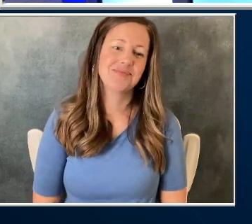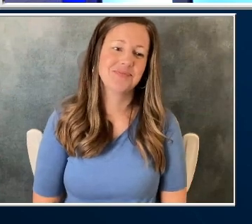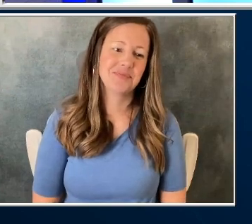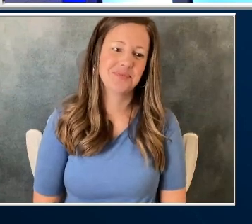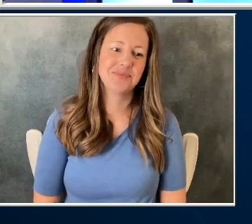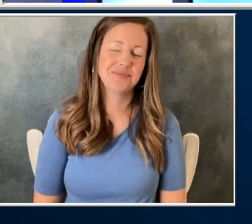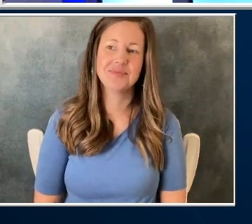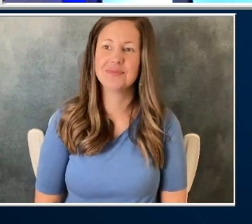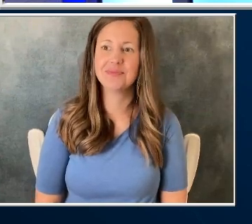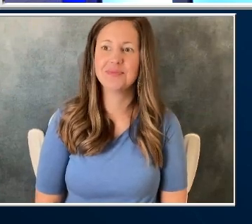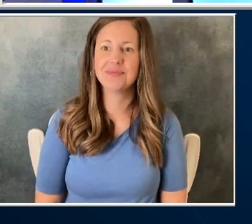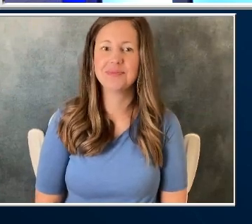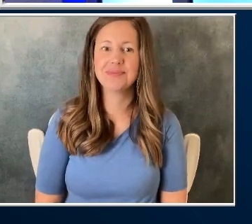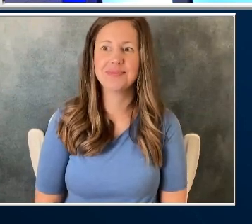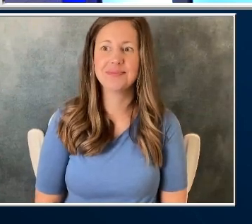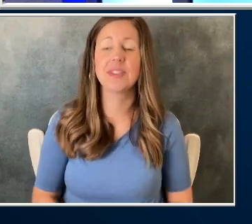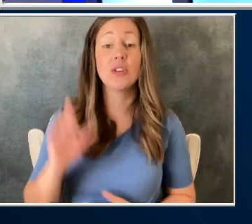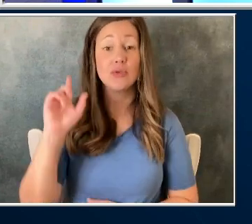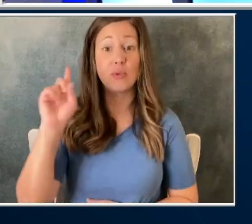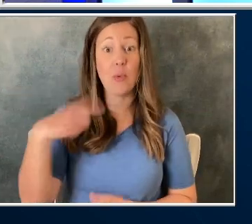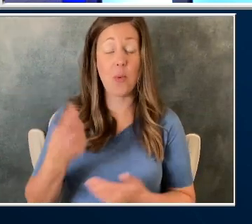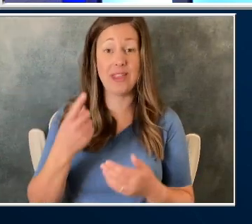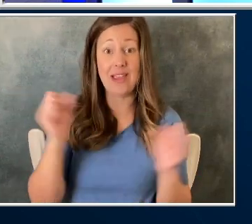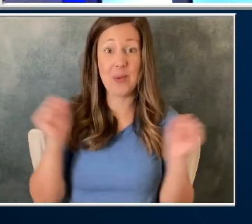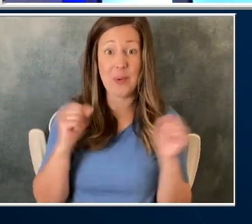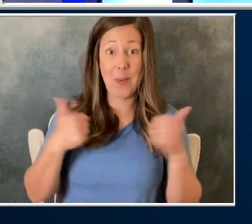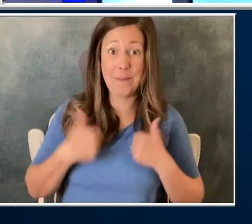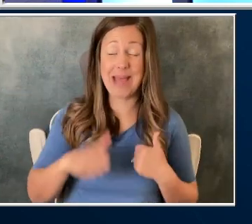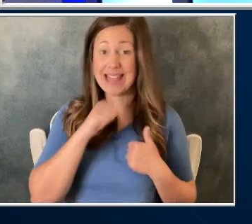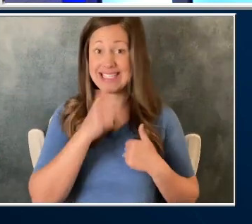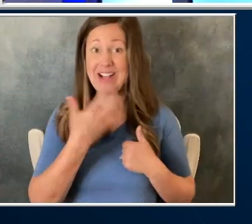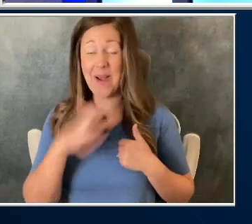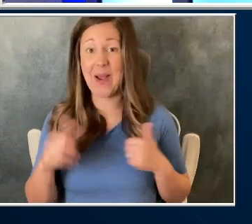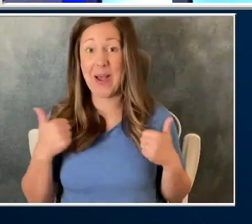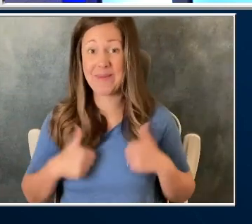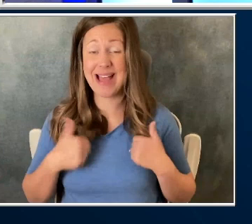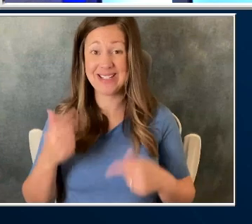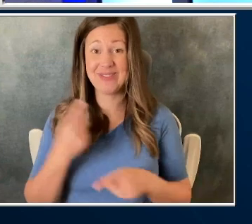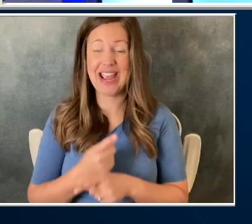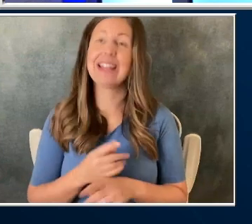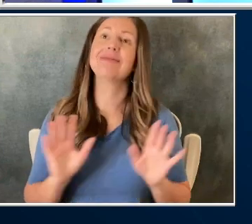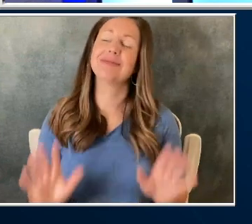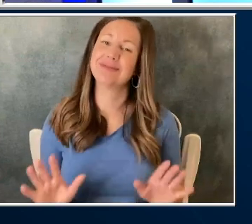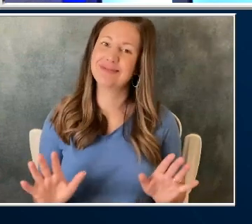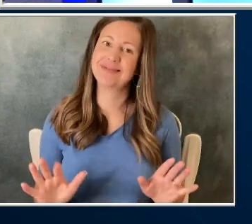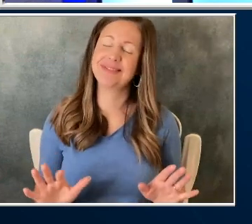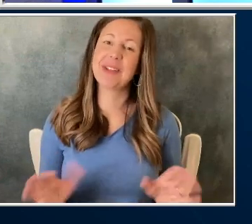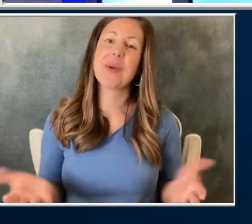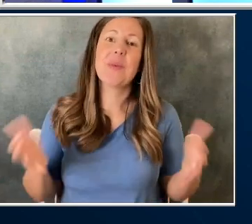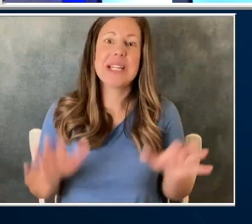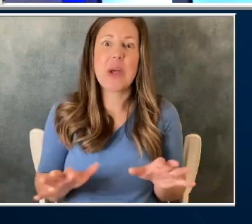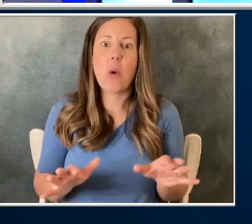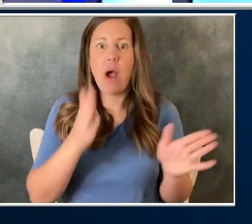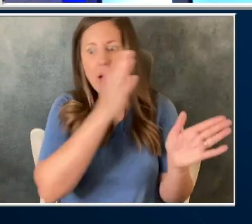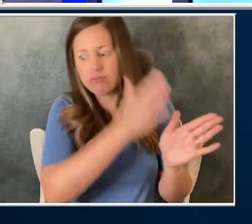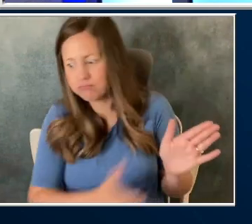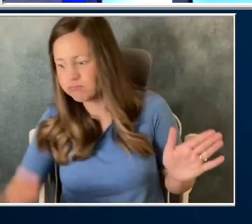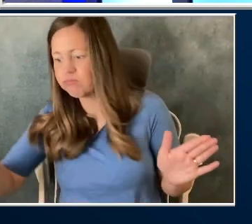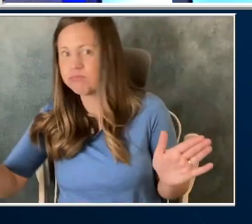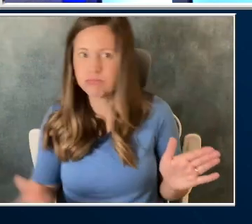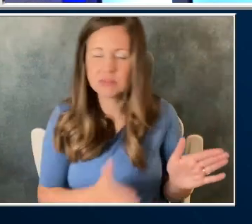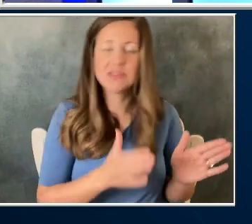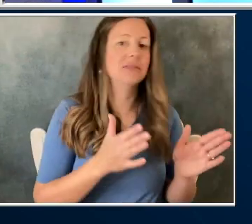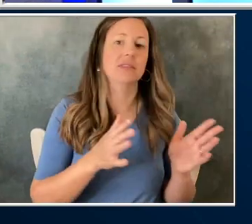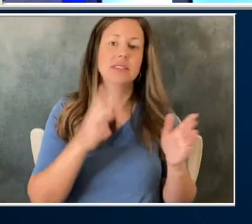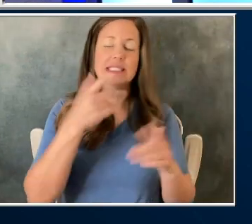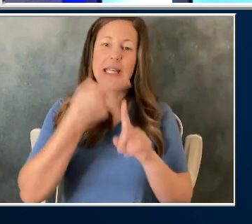take cold baths, not hot baths. No, well, we don't want extremes of temperatures. The extreme of anything is not good. It's not good.